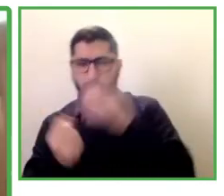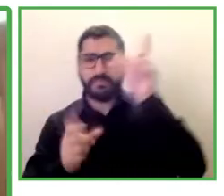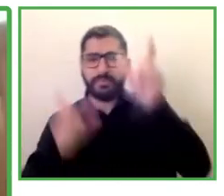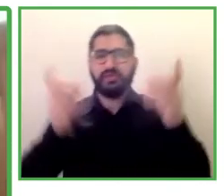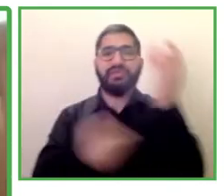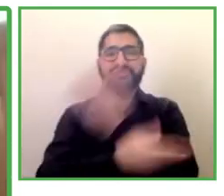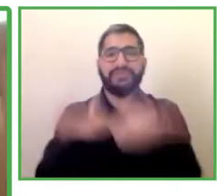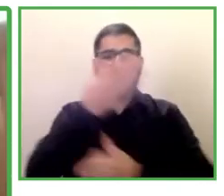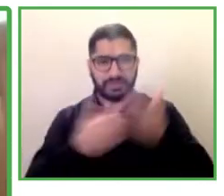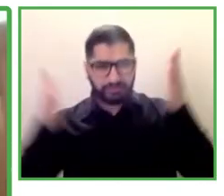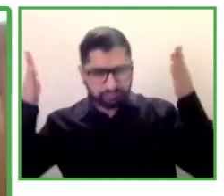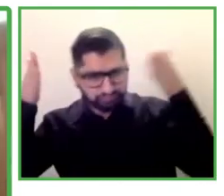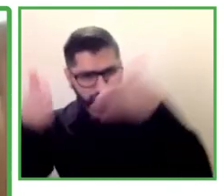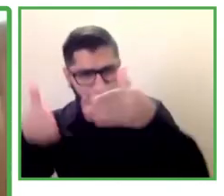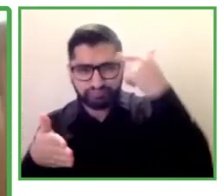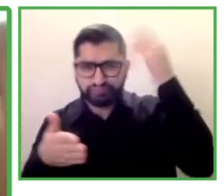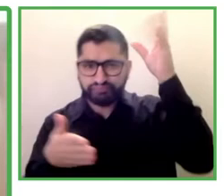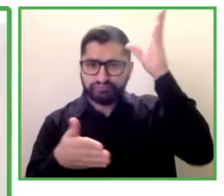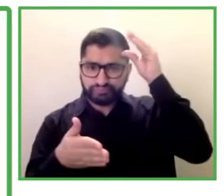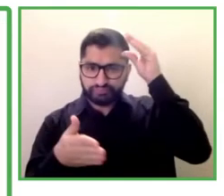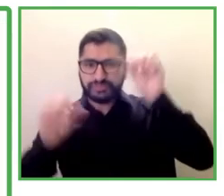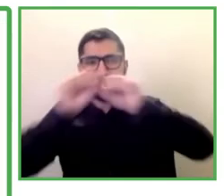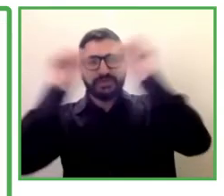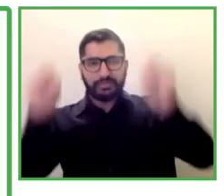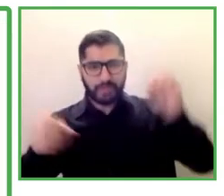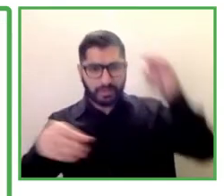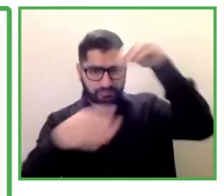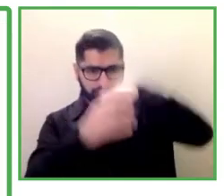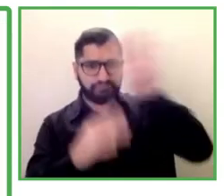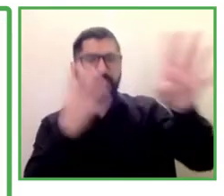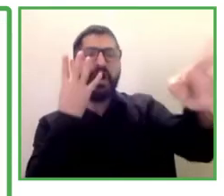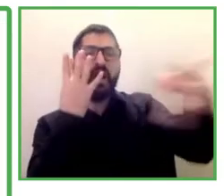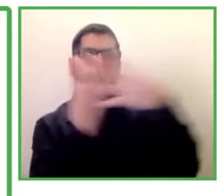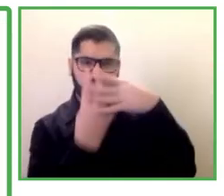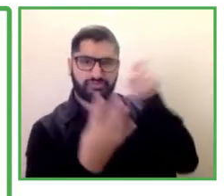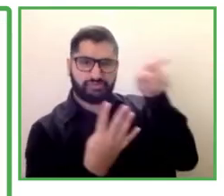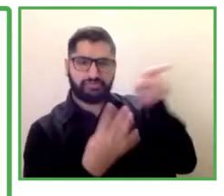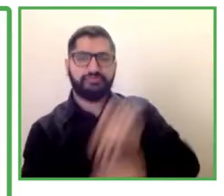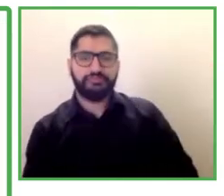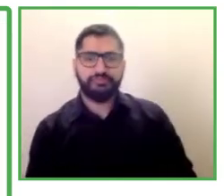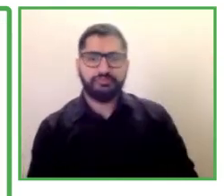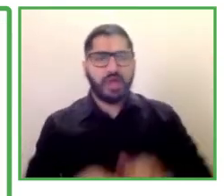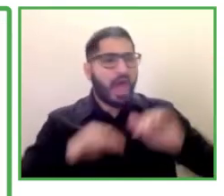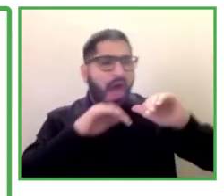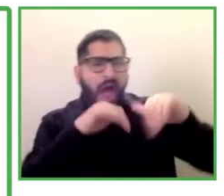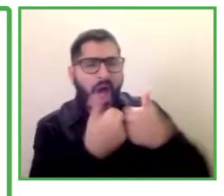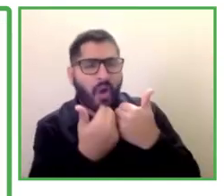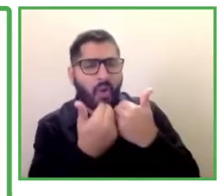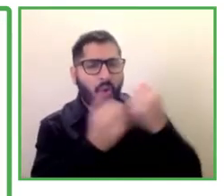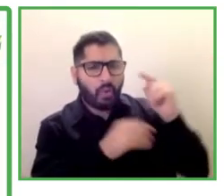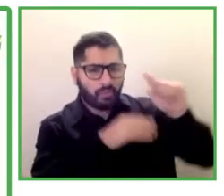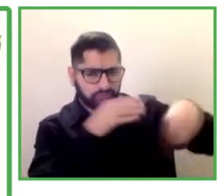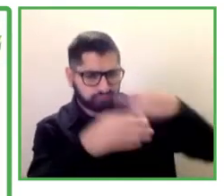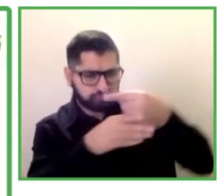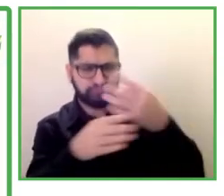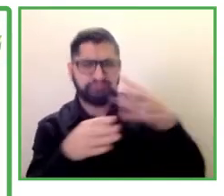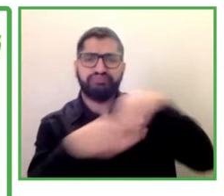related to what Javier was saying about the policies of employment, as we are going to